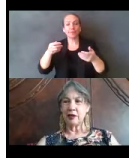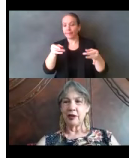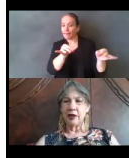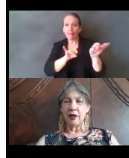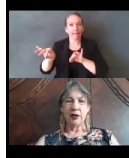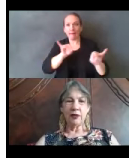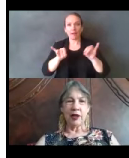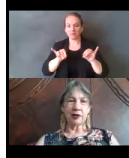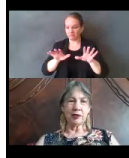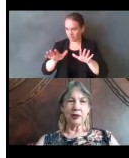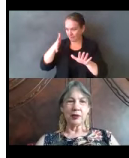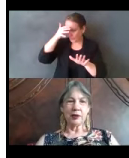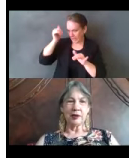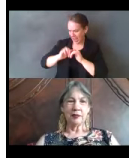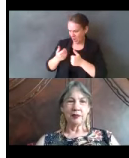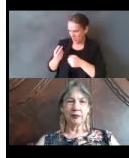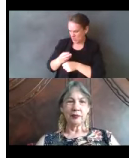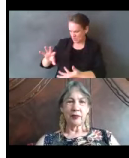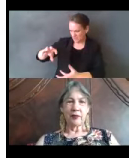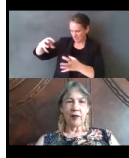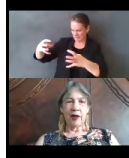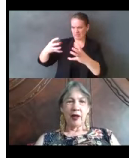medications, doing household chores.